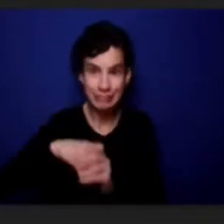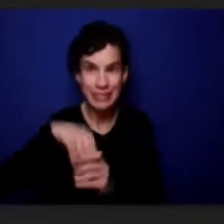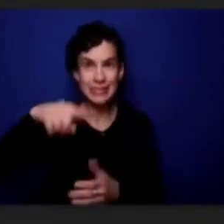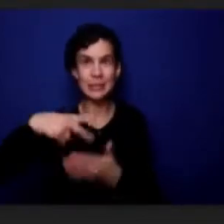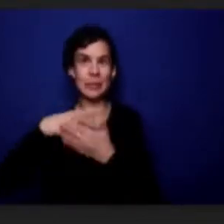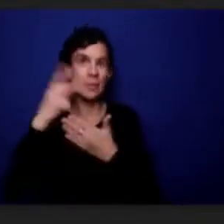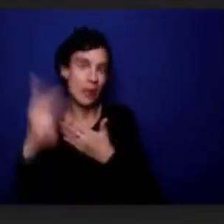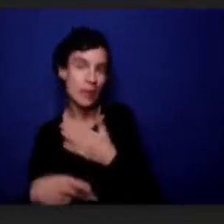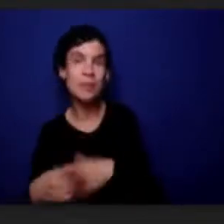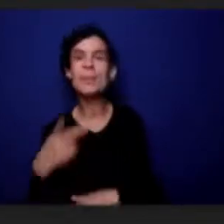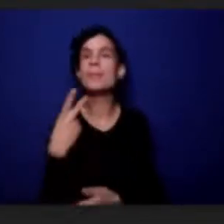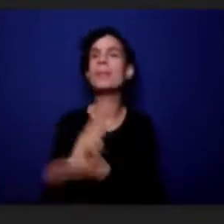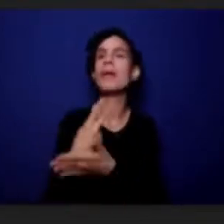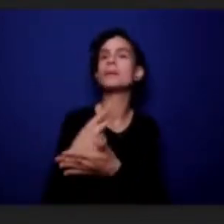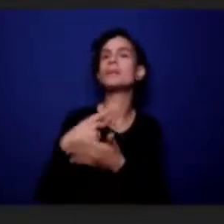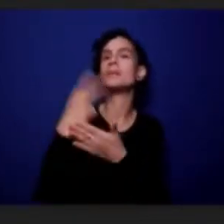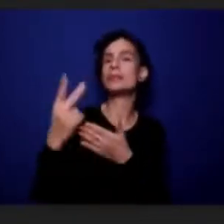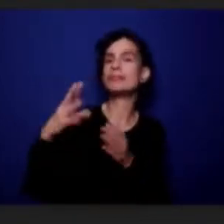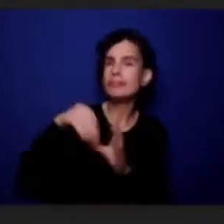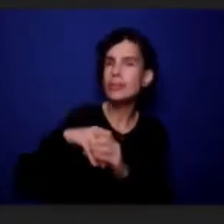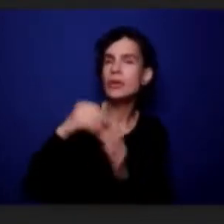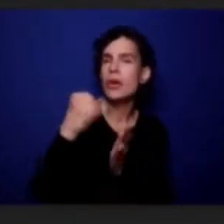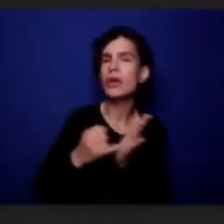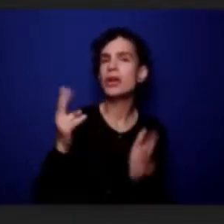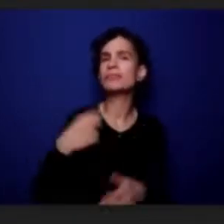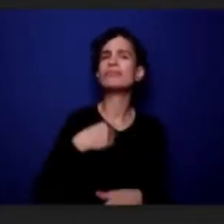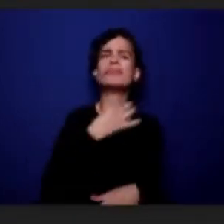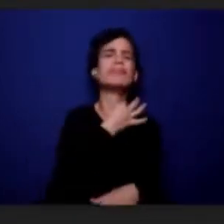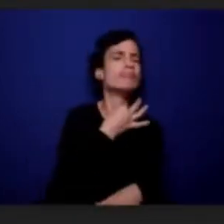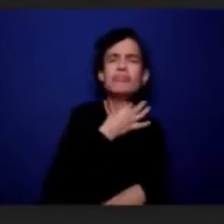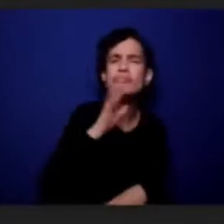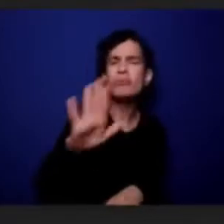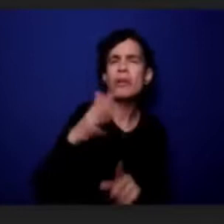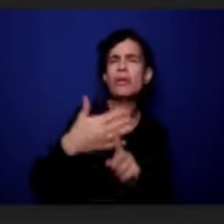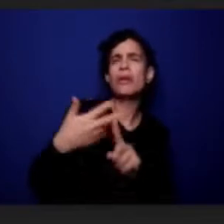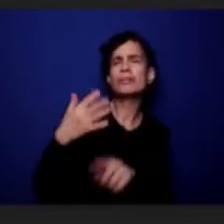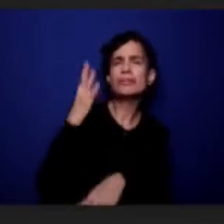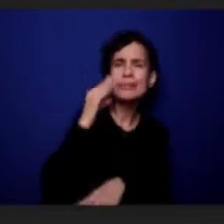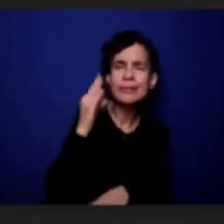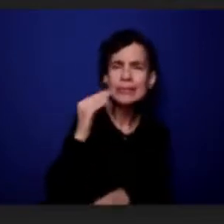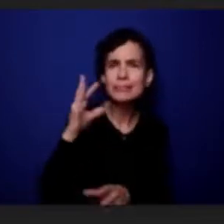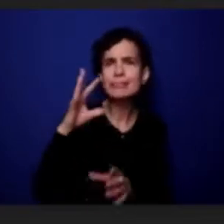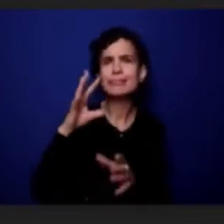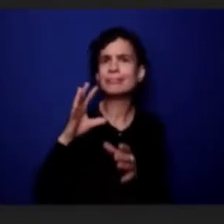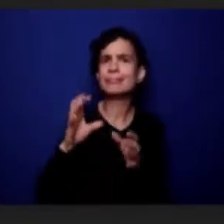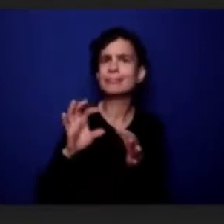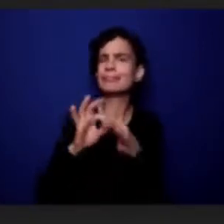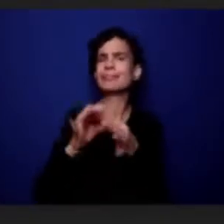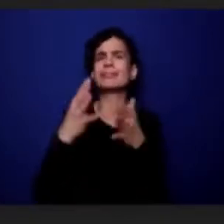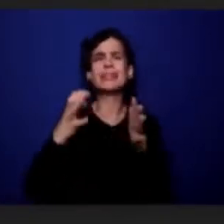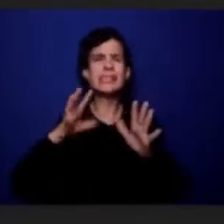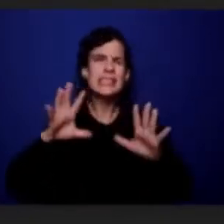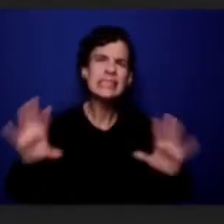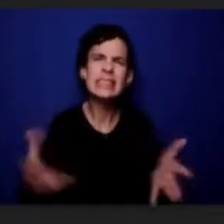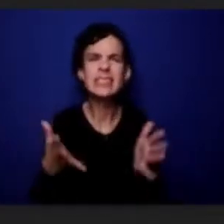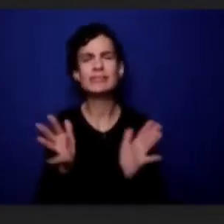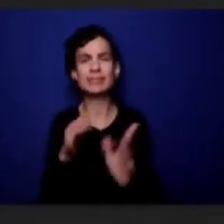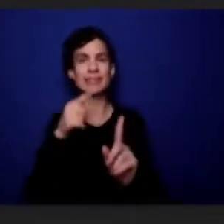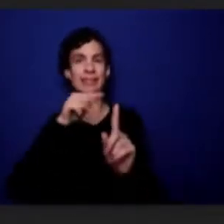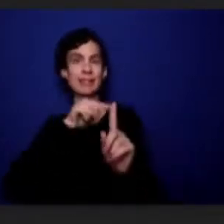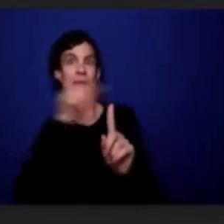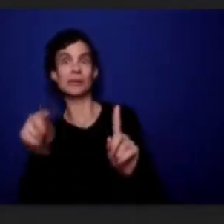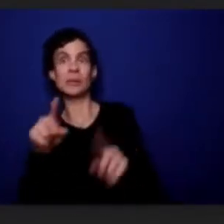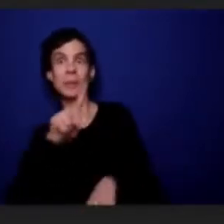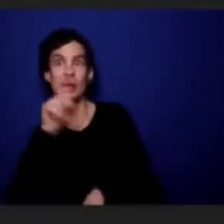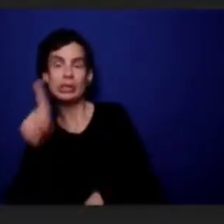like we hope that these questions are like built into the program. But in like a master's program in art history, for